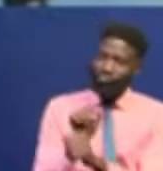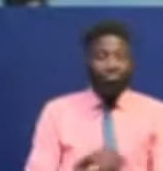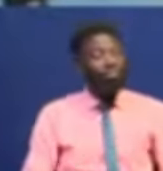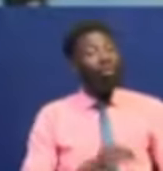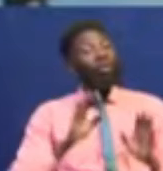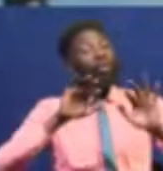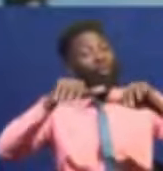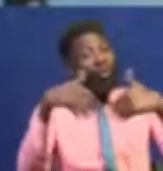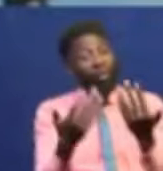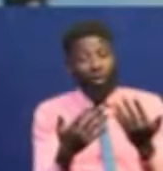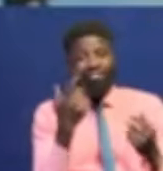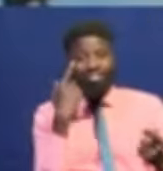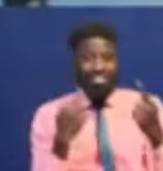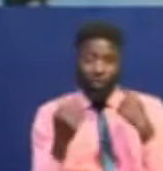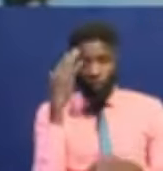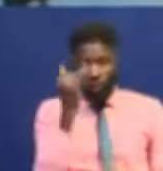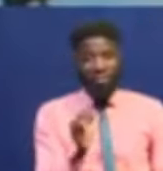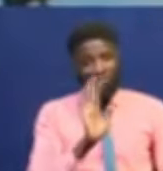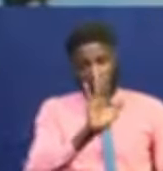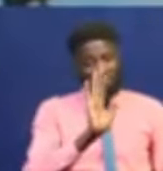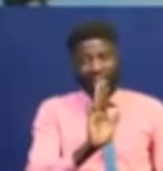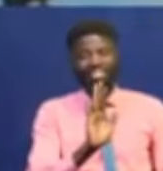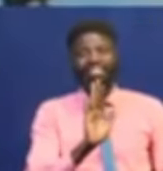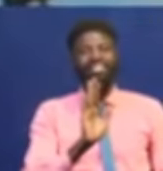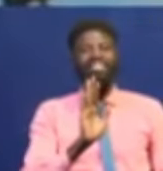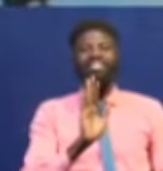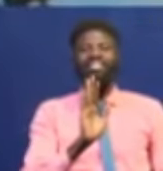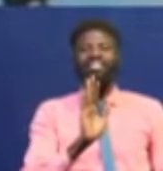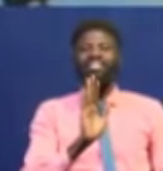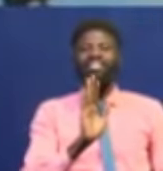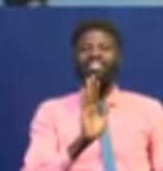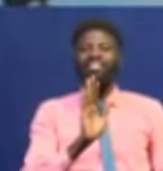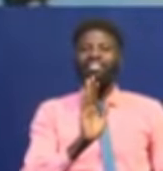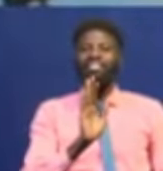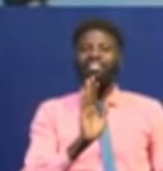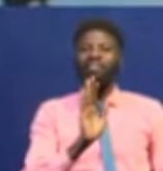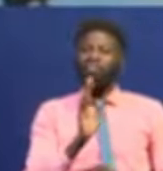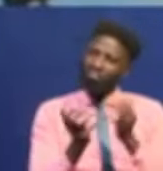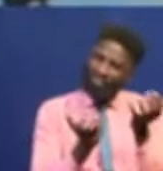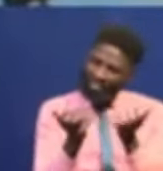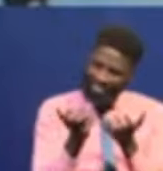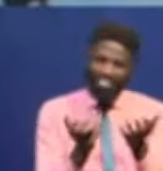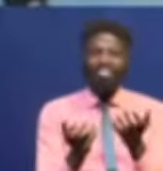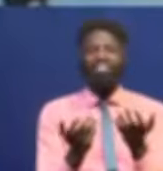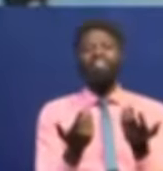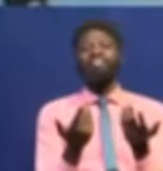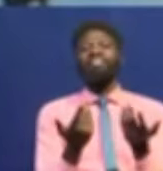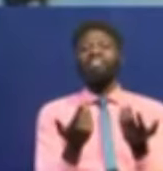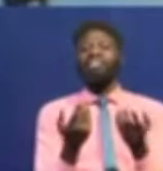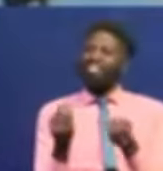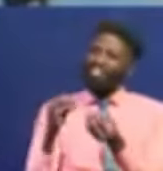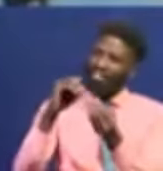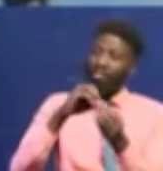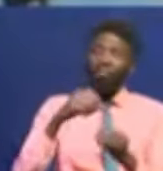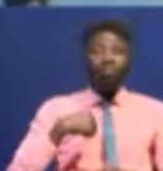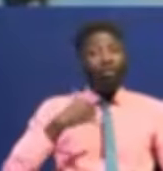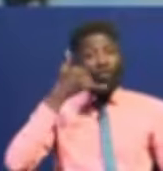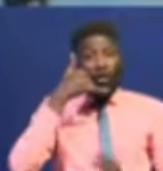grieving because their hard-earned earnings of many years, monies there I have on my